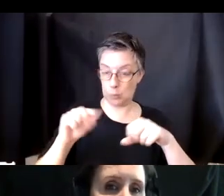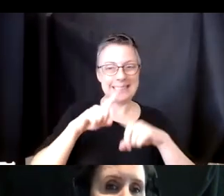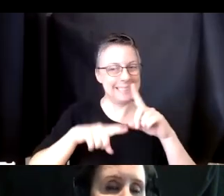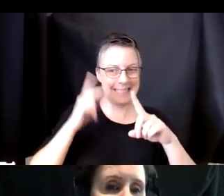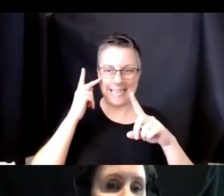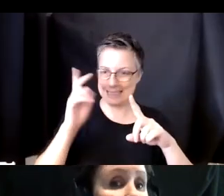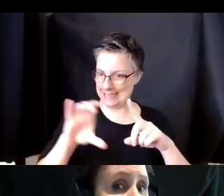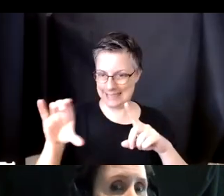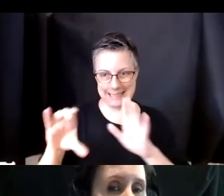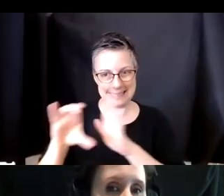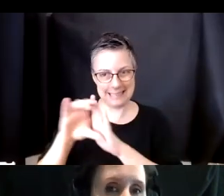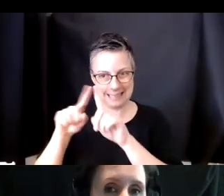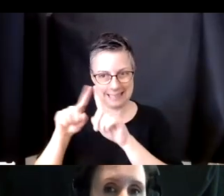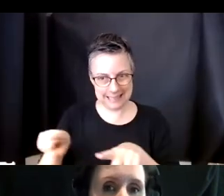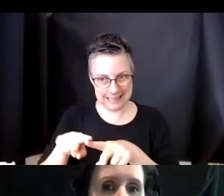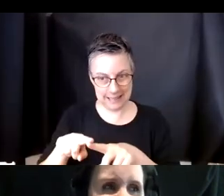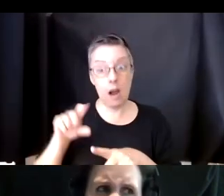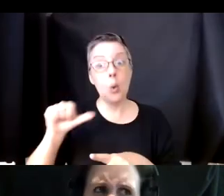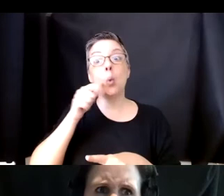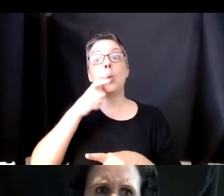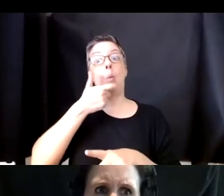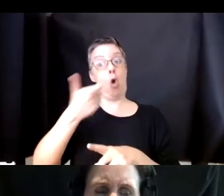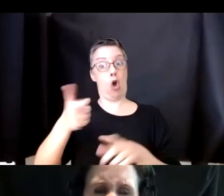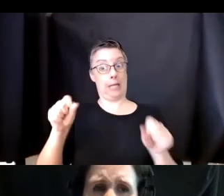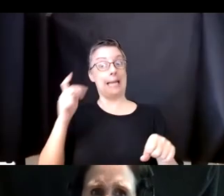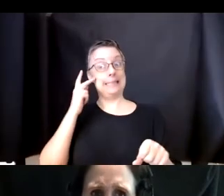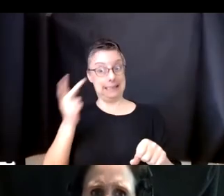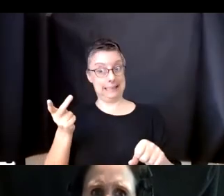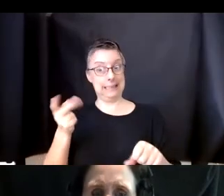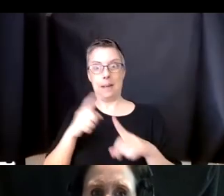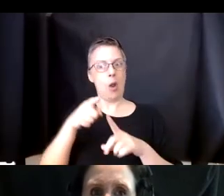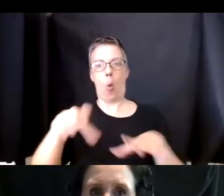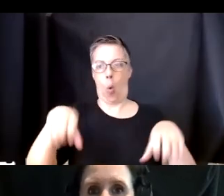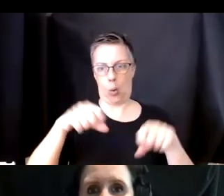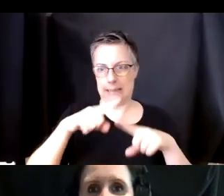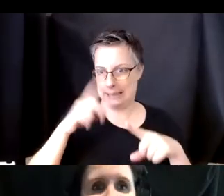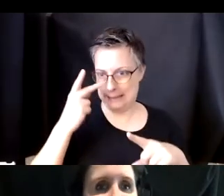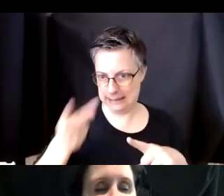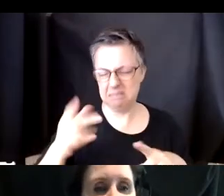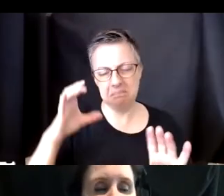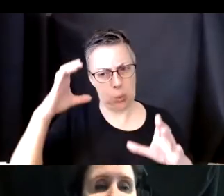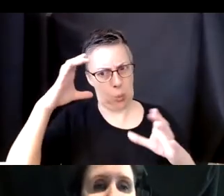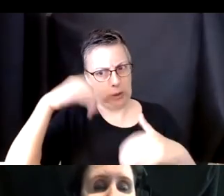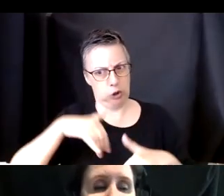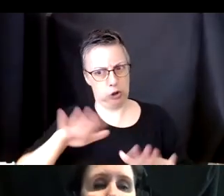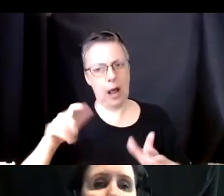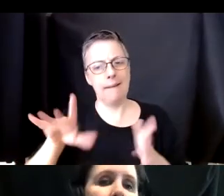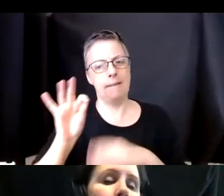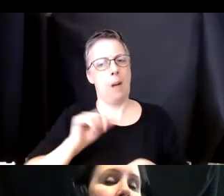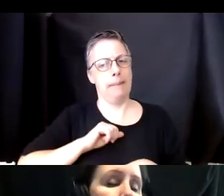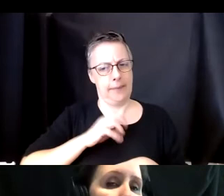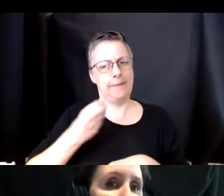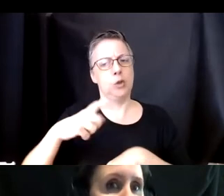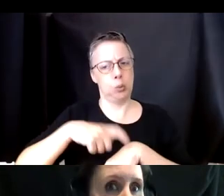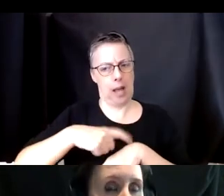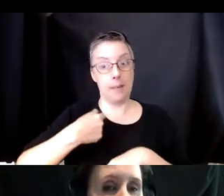caption icon even if others do. I know, this is weird. And I've discovered this myself a few times when I was